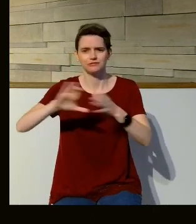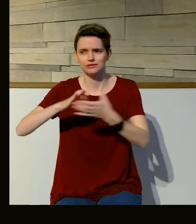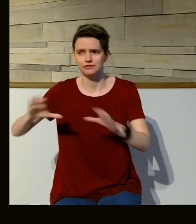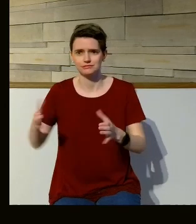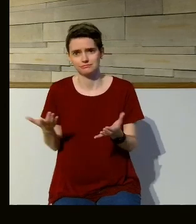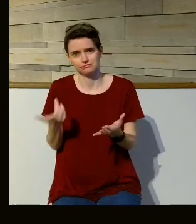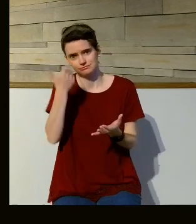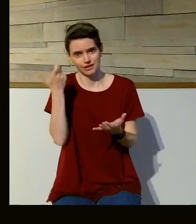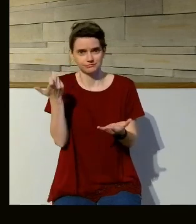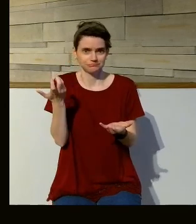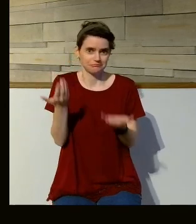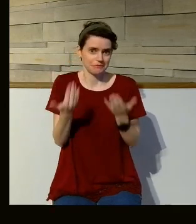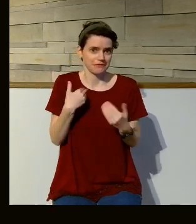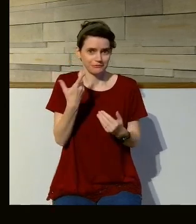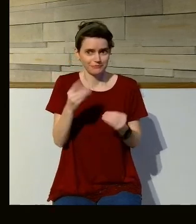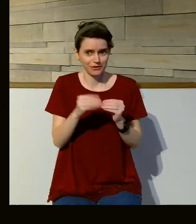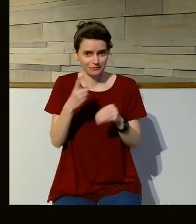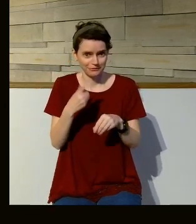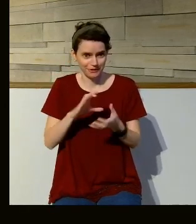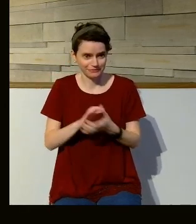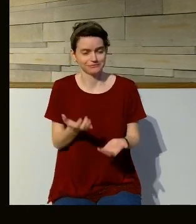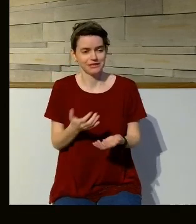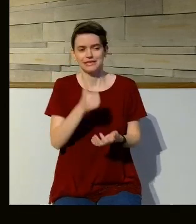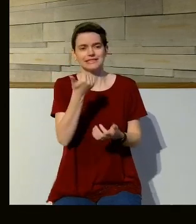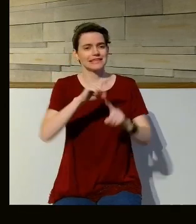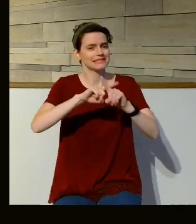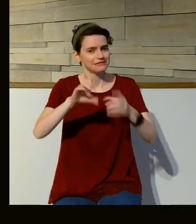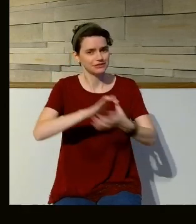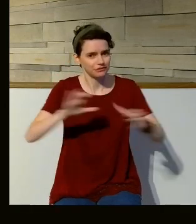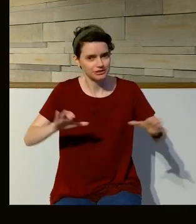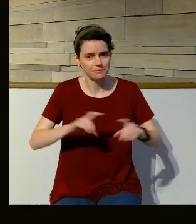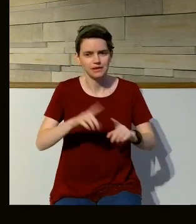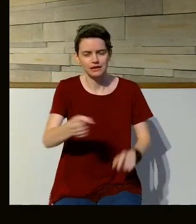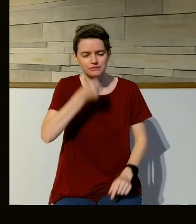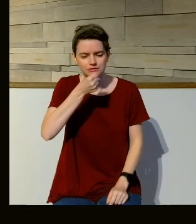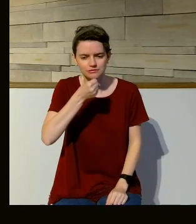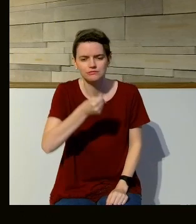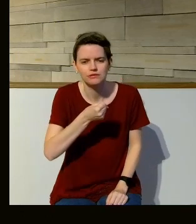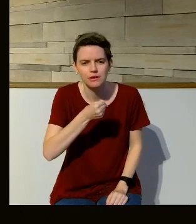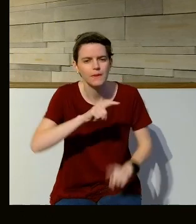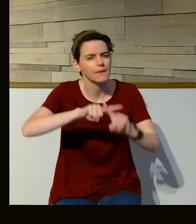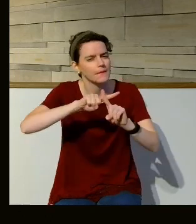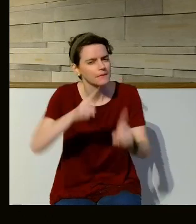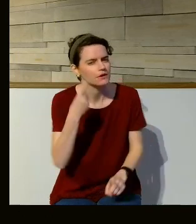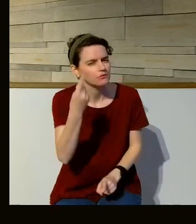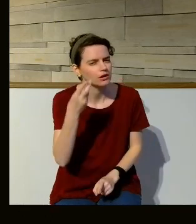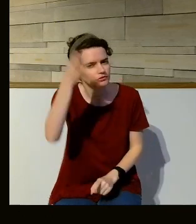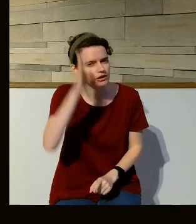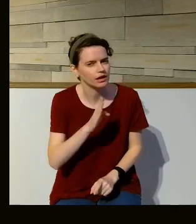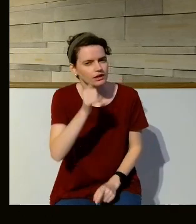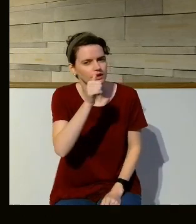because in Islam you can have more than one wife, and going through 10 different divorces, but then he grabs a mic and leans into it and says, but the one true